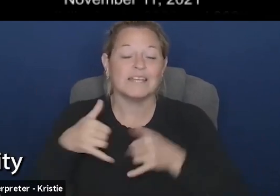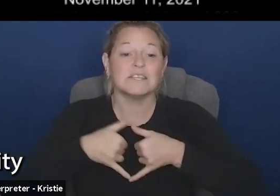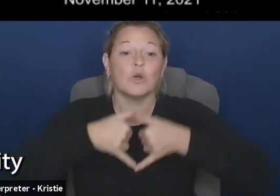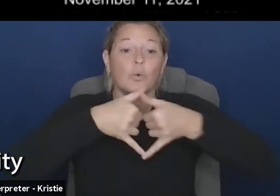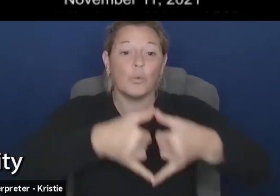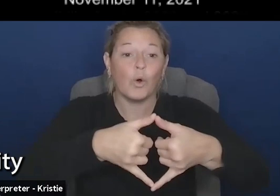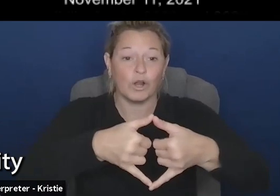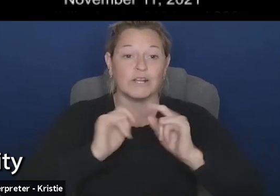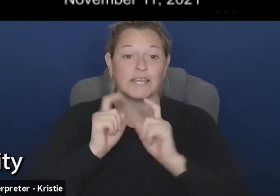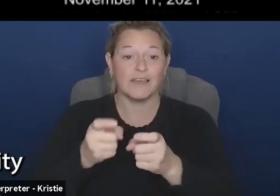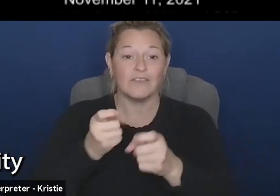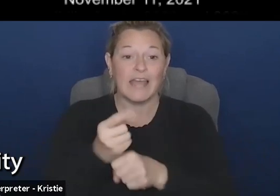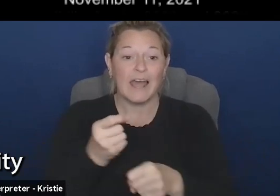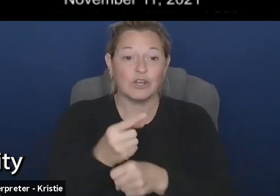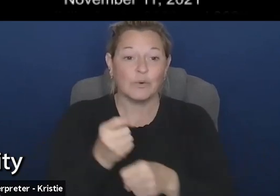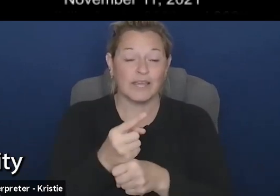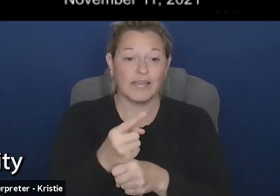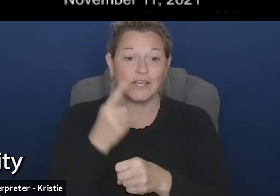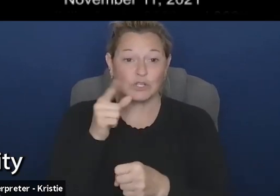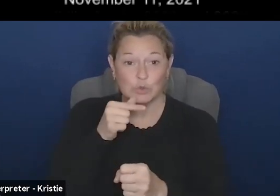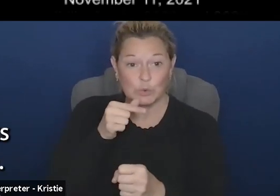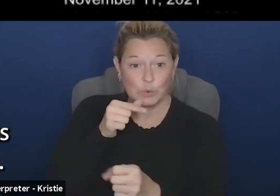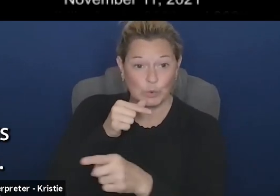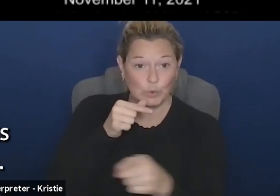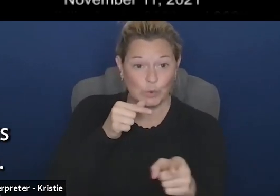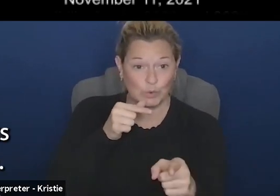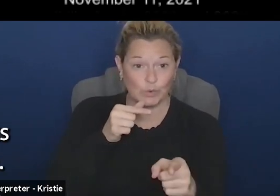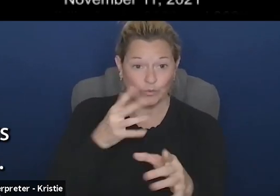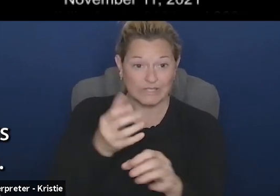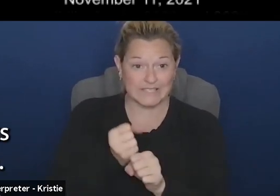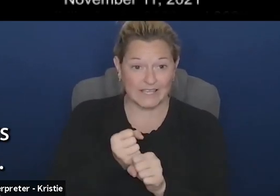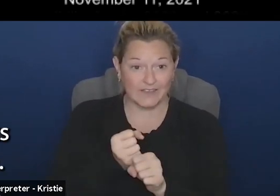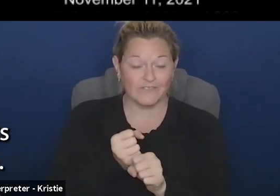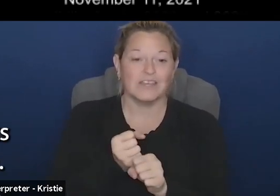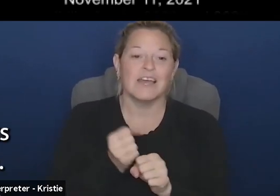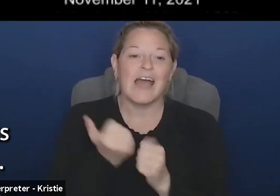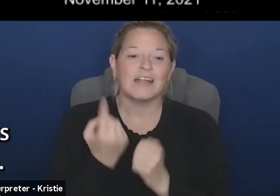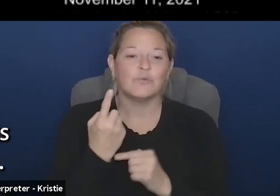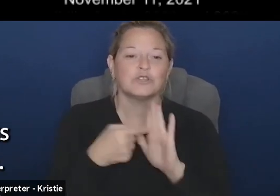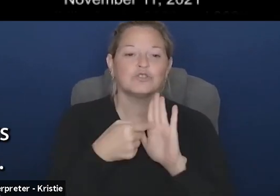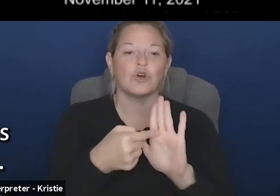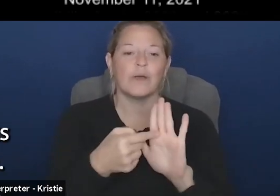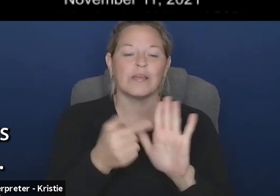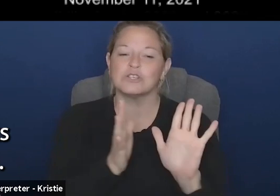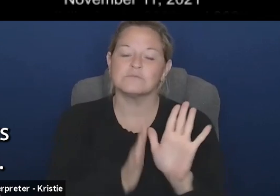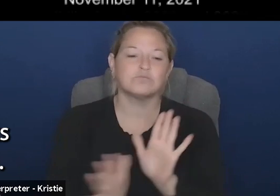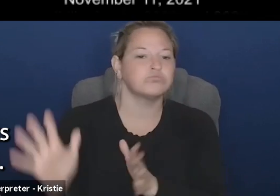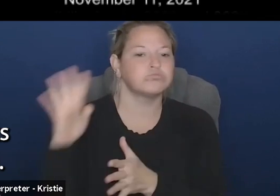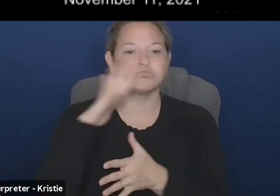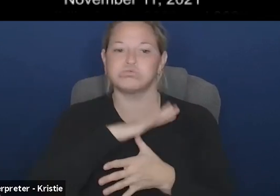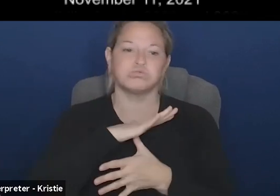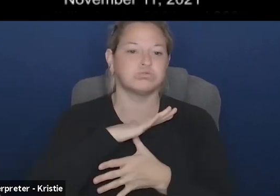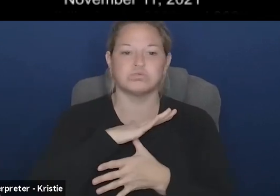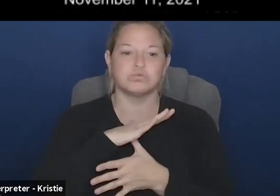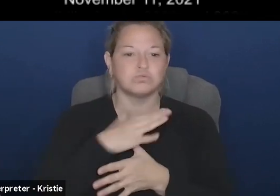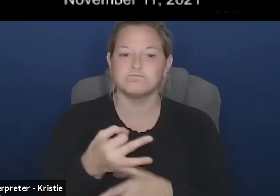to individuals who have shown extraordinary originality and dedication in their creative pursuits and a marked capacity for